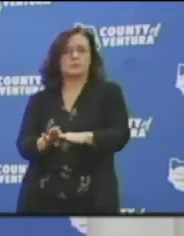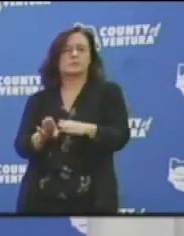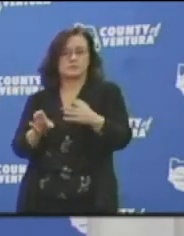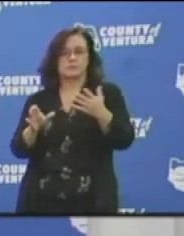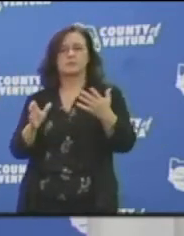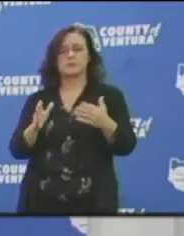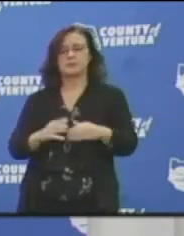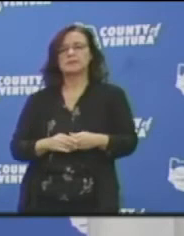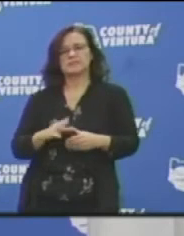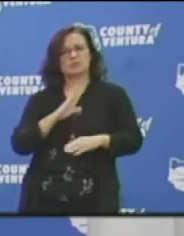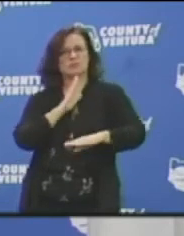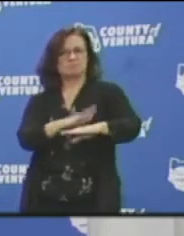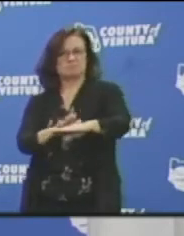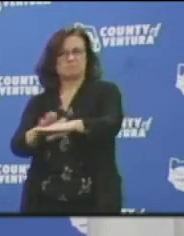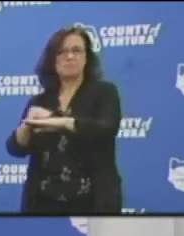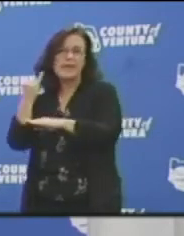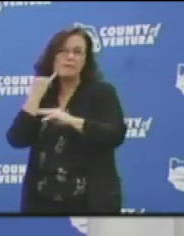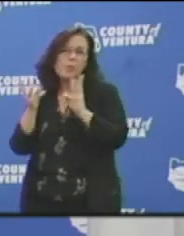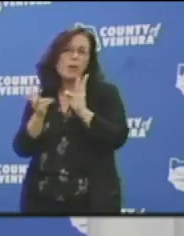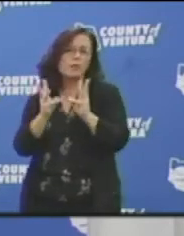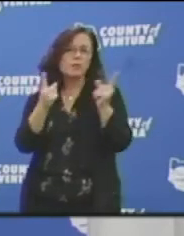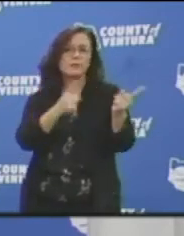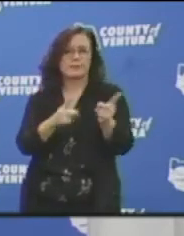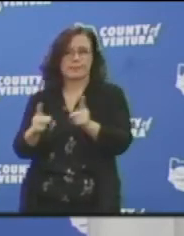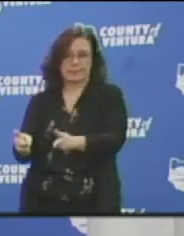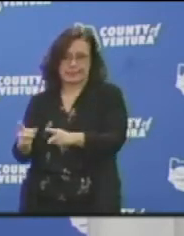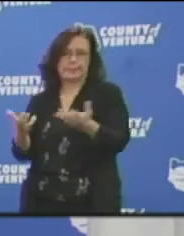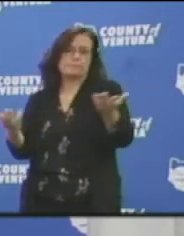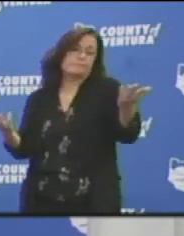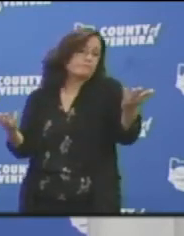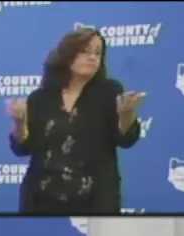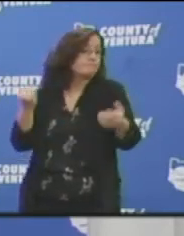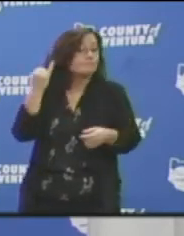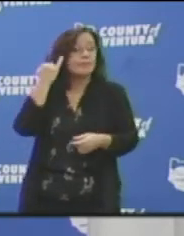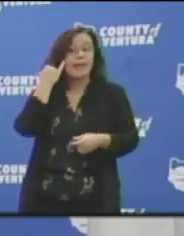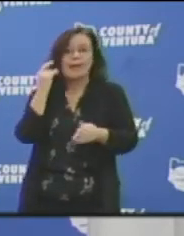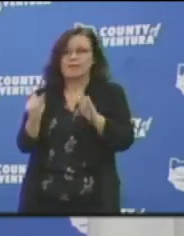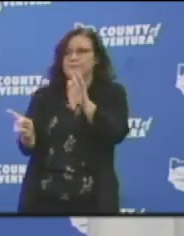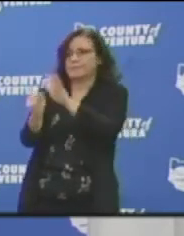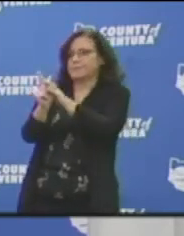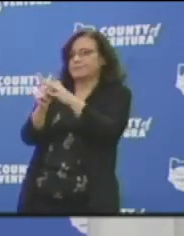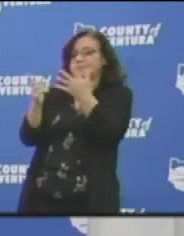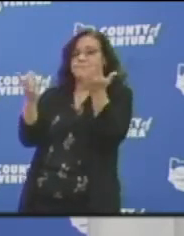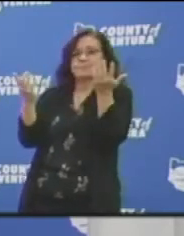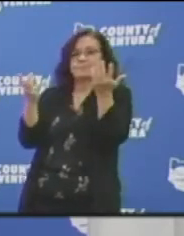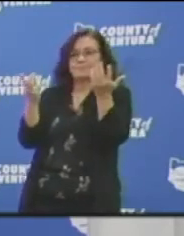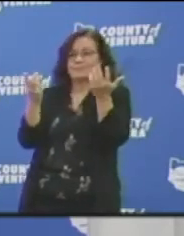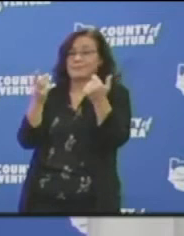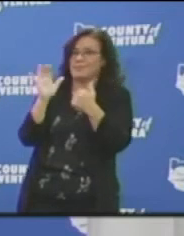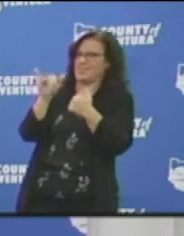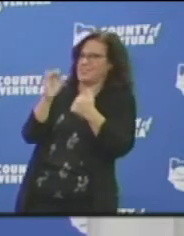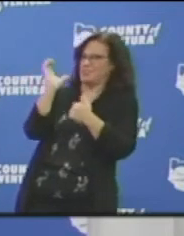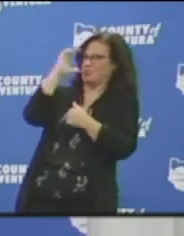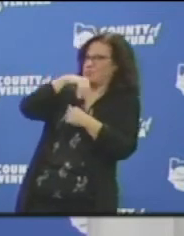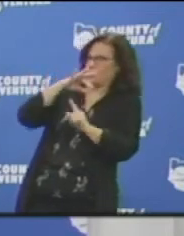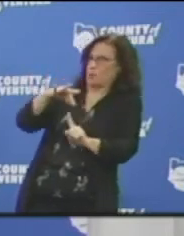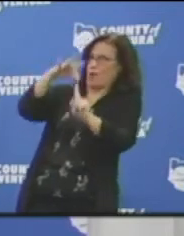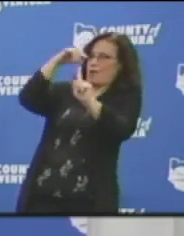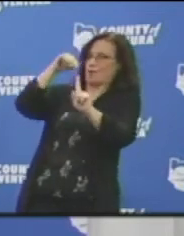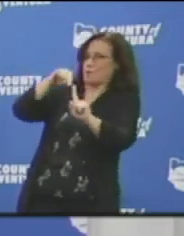sampling. So on those days where we have experienced, not often here in Southern